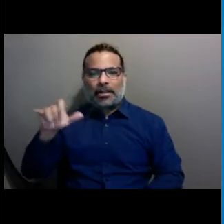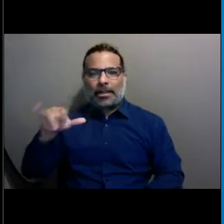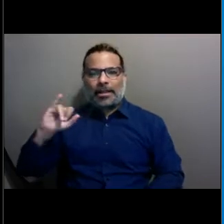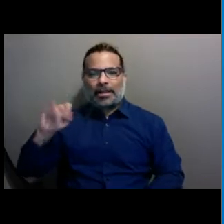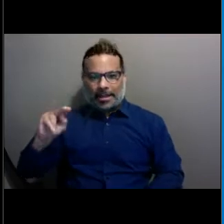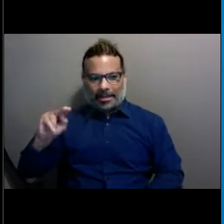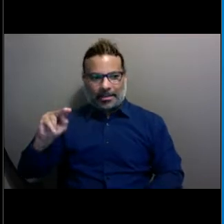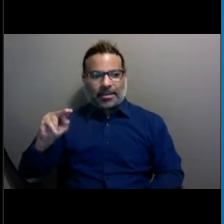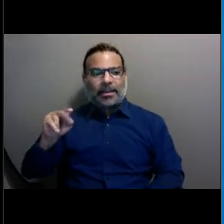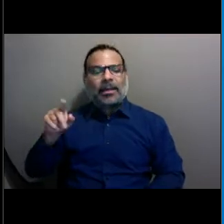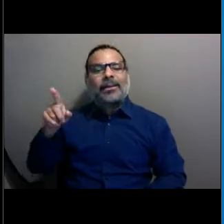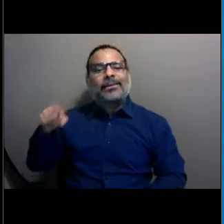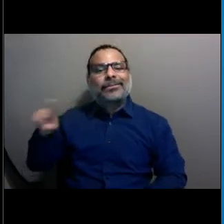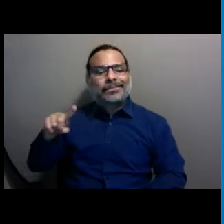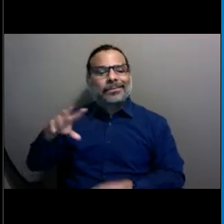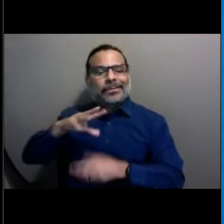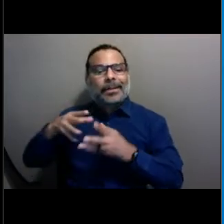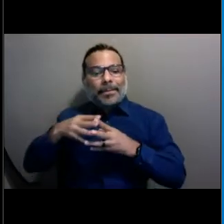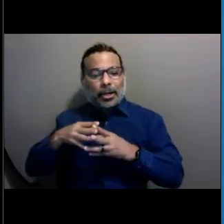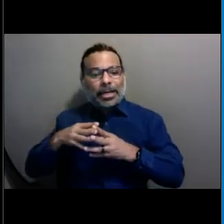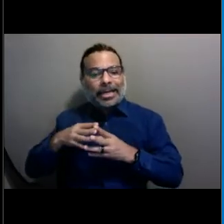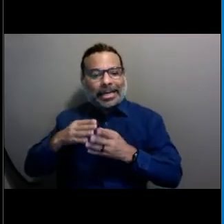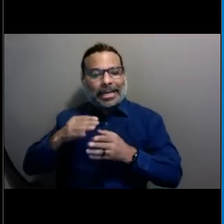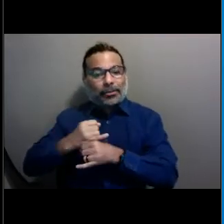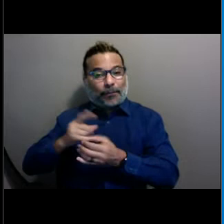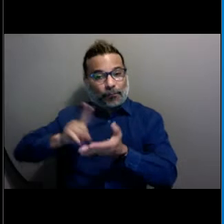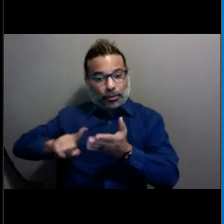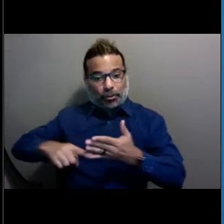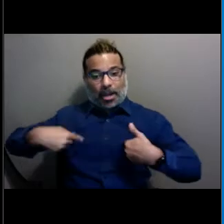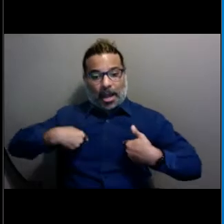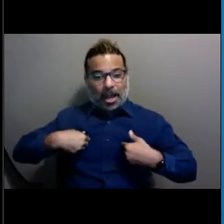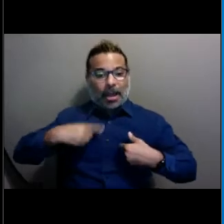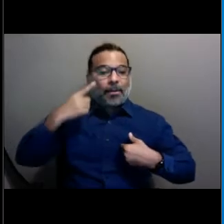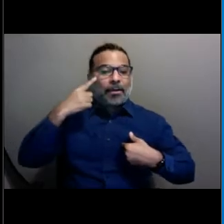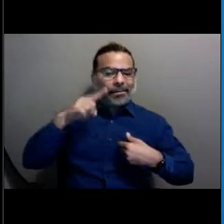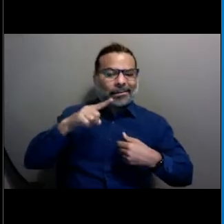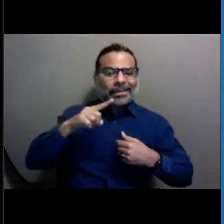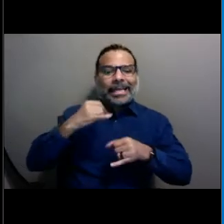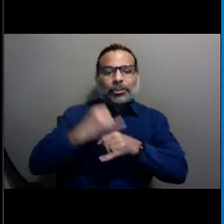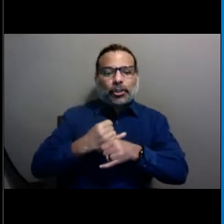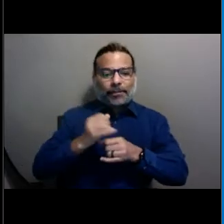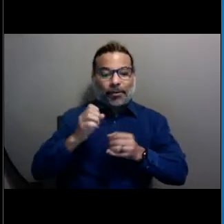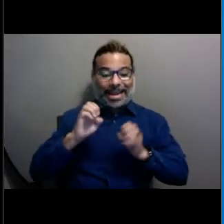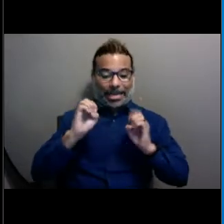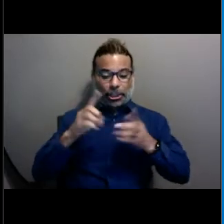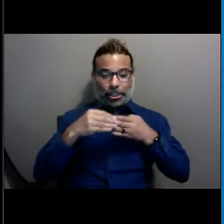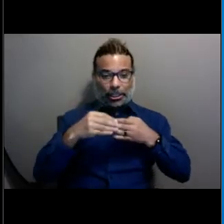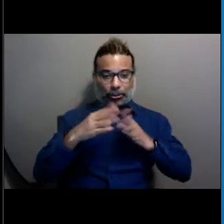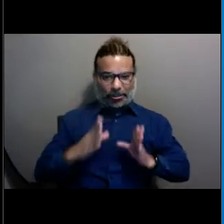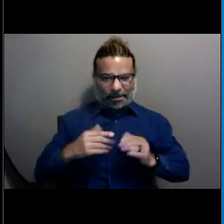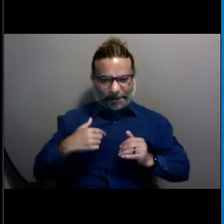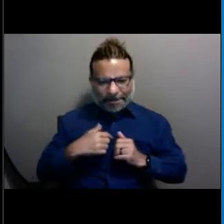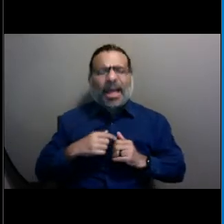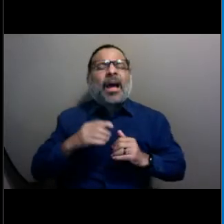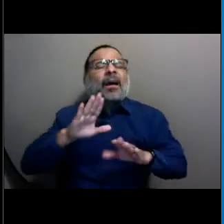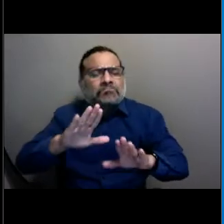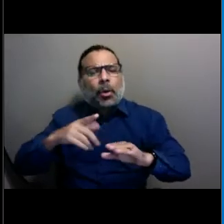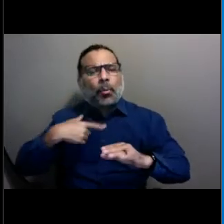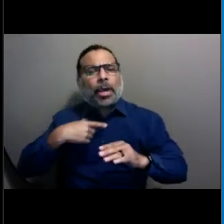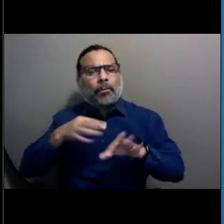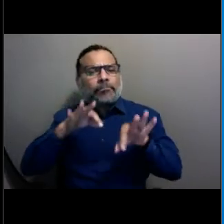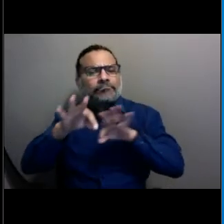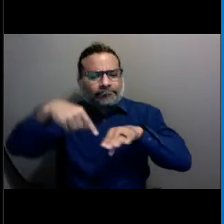the American Institutes for Research, and I'm with the Institute for Educational Leadership, and we'll do deeper introductions